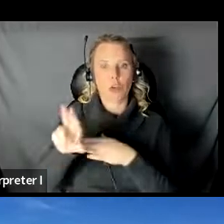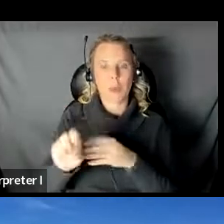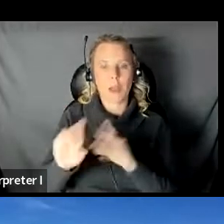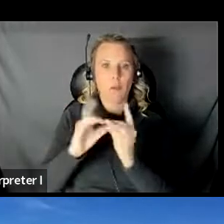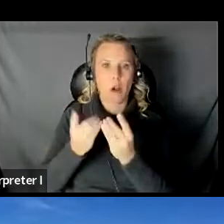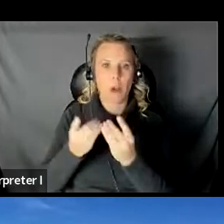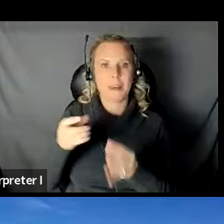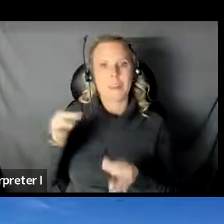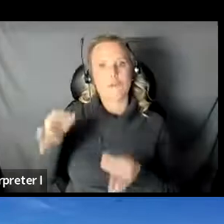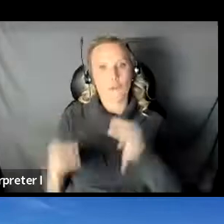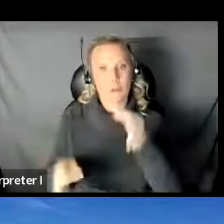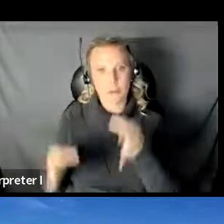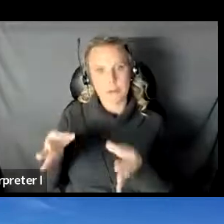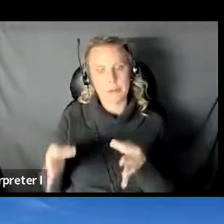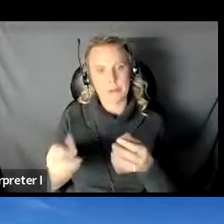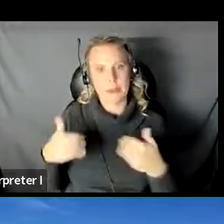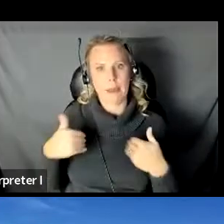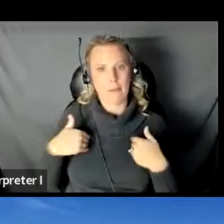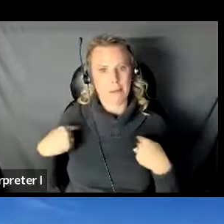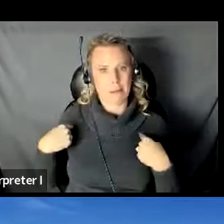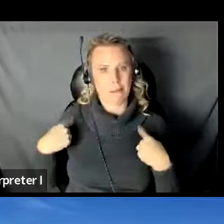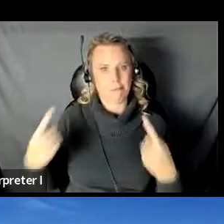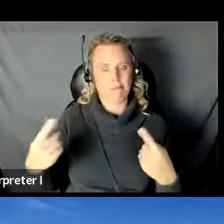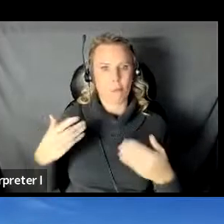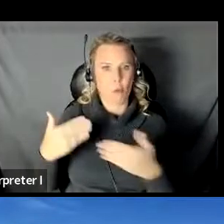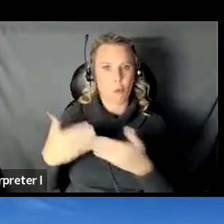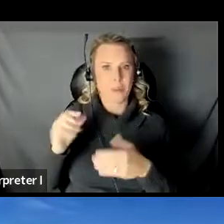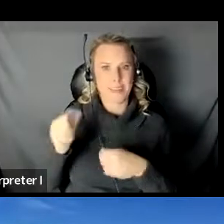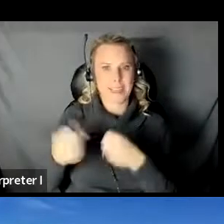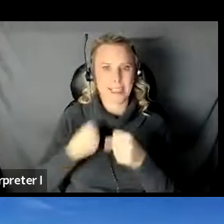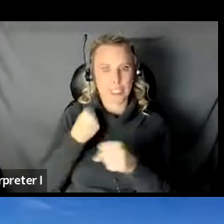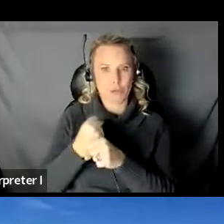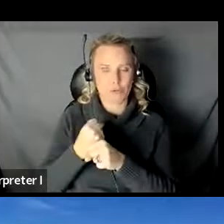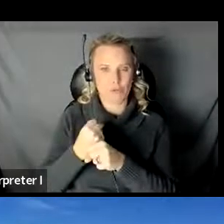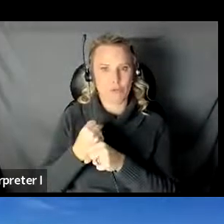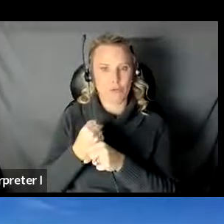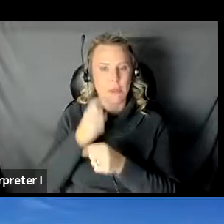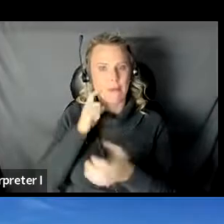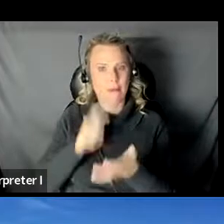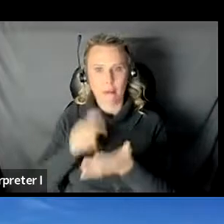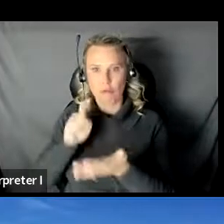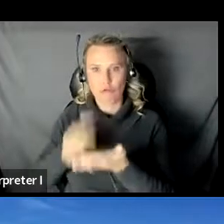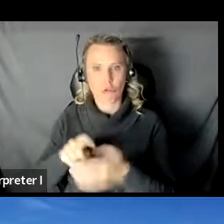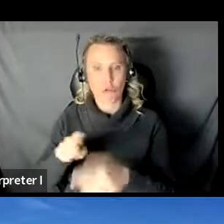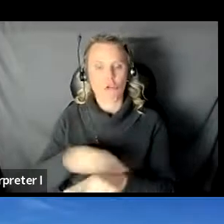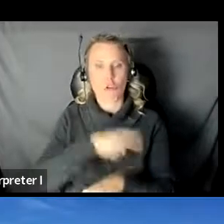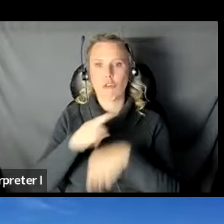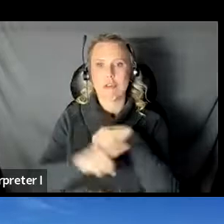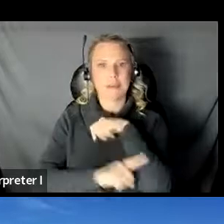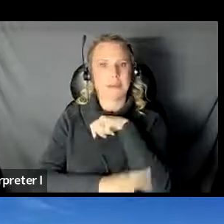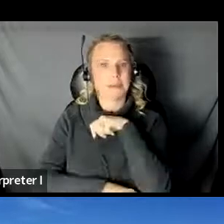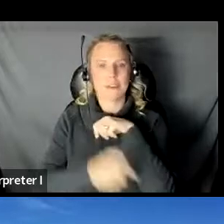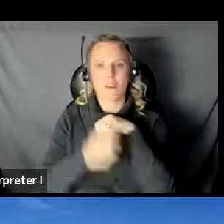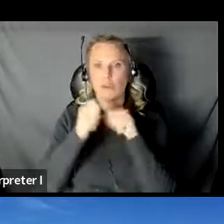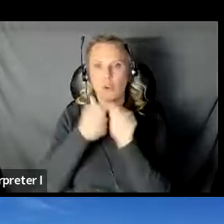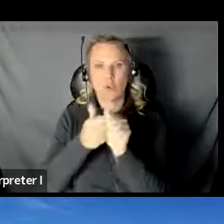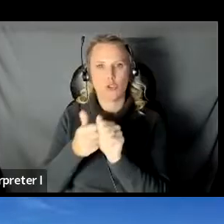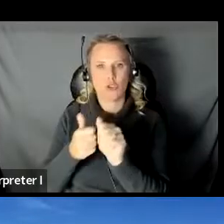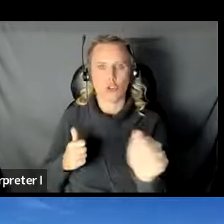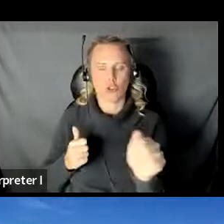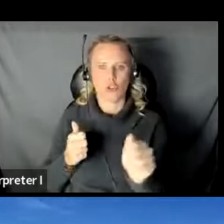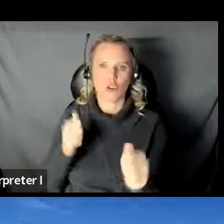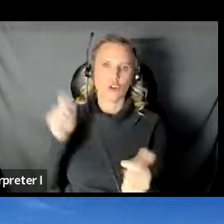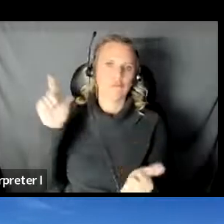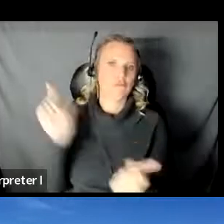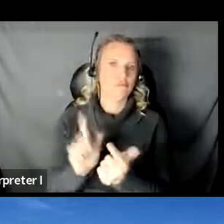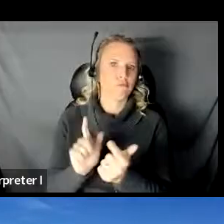Department of Justice has for almost a decade acknowledged that longer sentences do not deter crime. The other perspective I